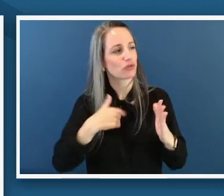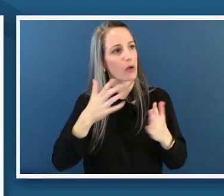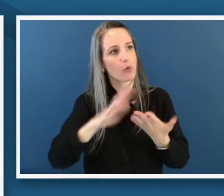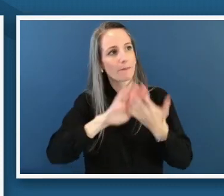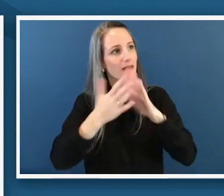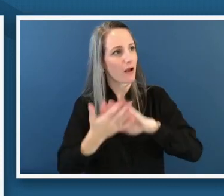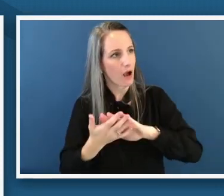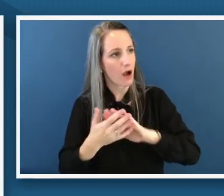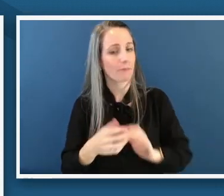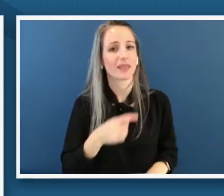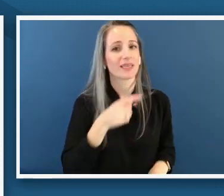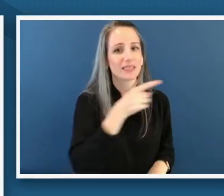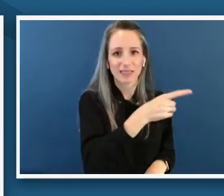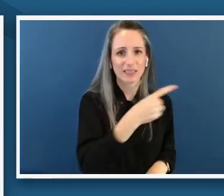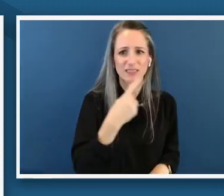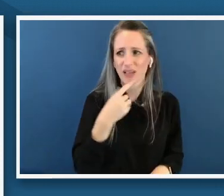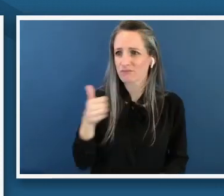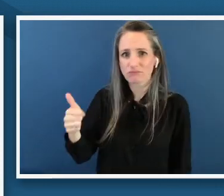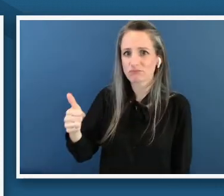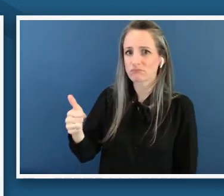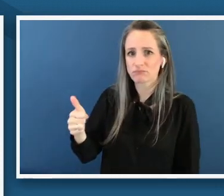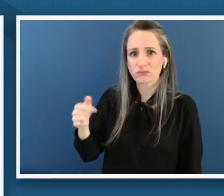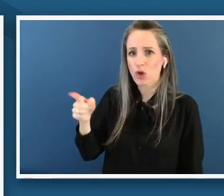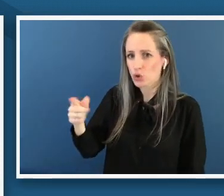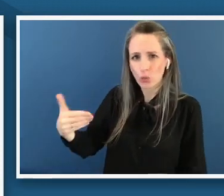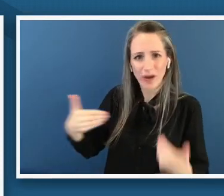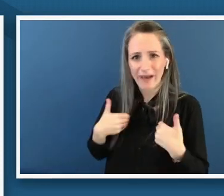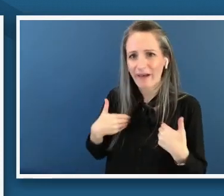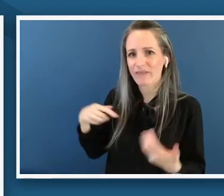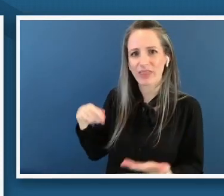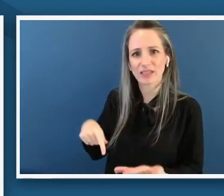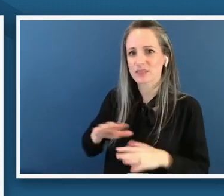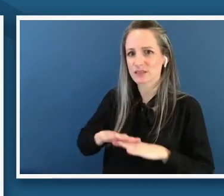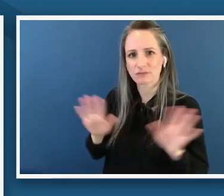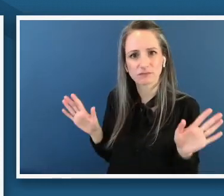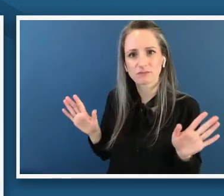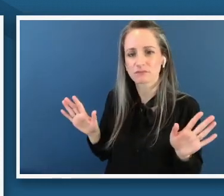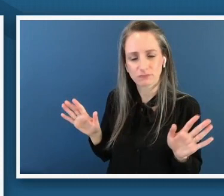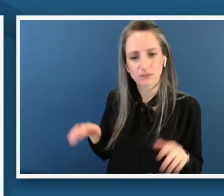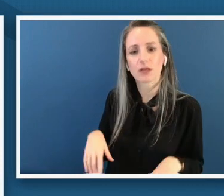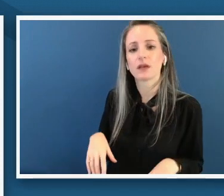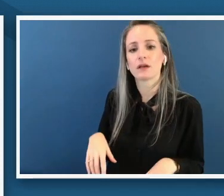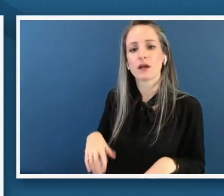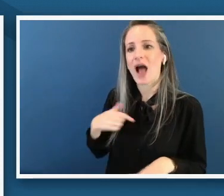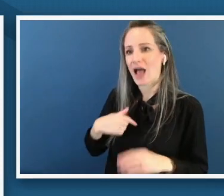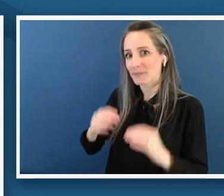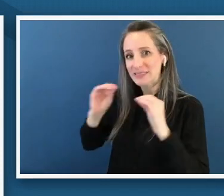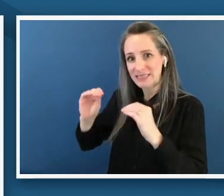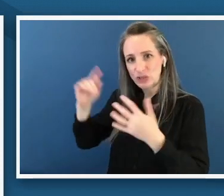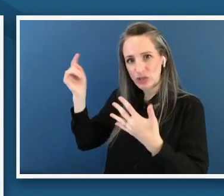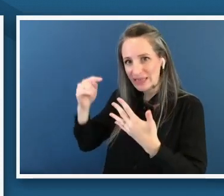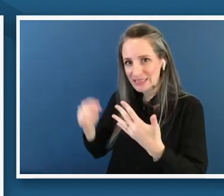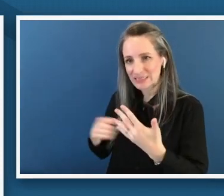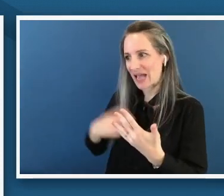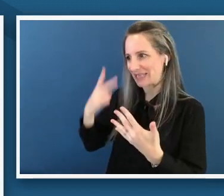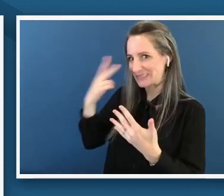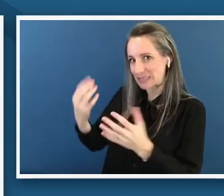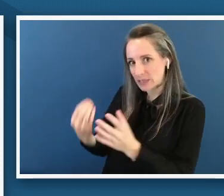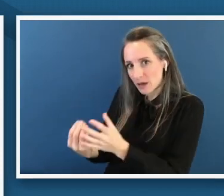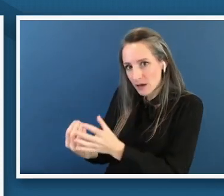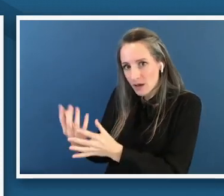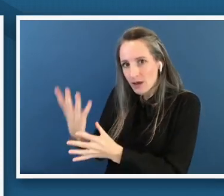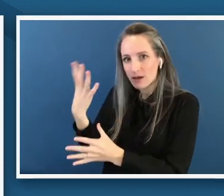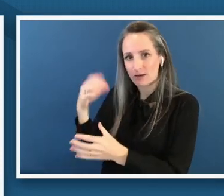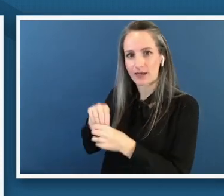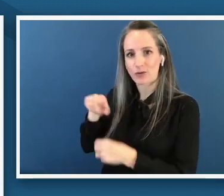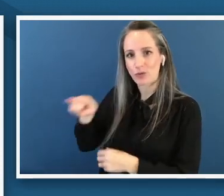basically, you've got this. Just do these things. I'm teaching it to you. I see it in you. You've got it.